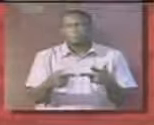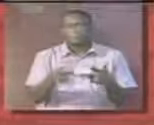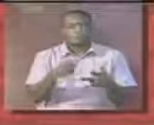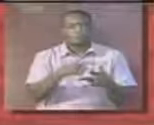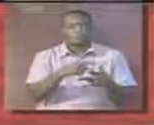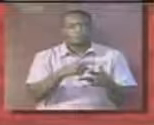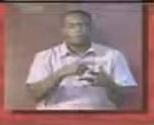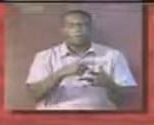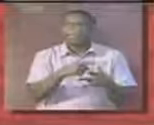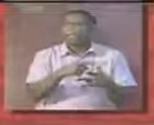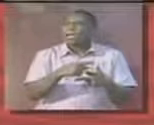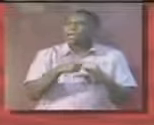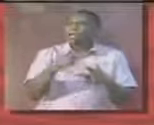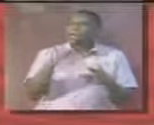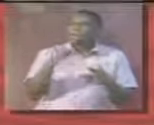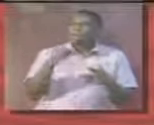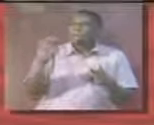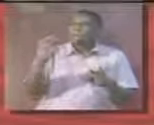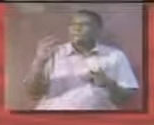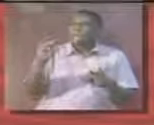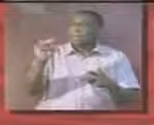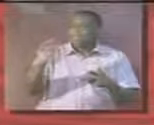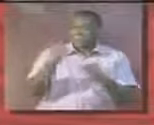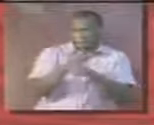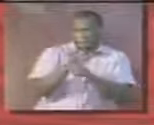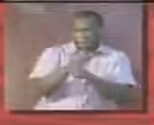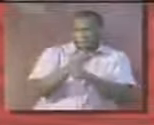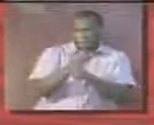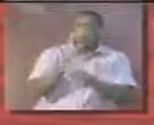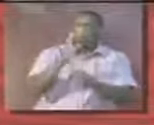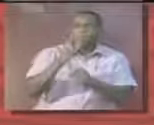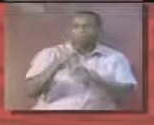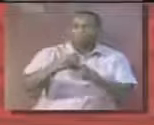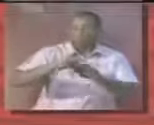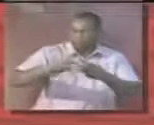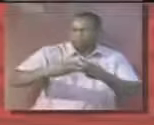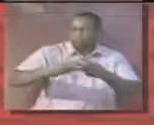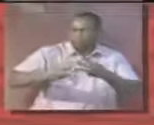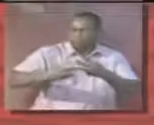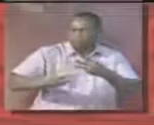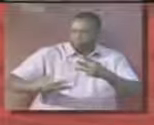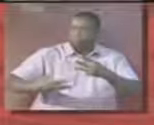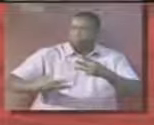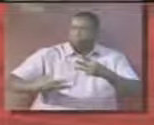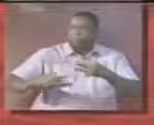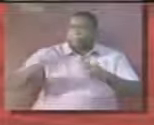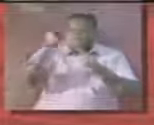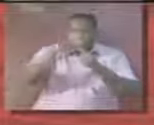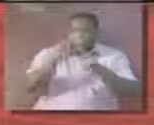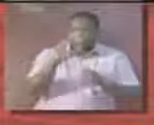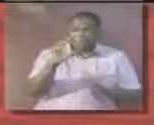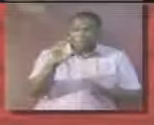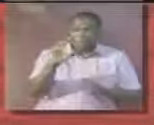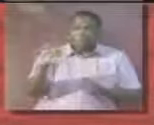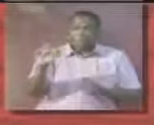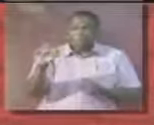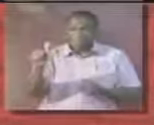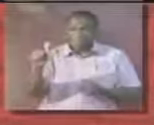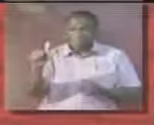provided by the Chief Medical Officer, as per Media Release 710, dated 4 p.m. on the 30th of